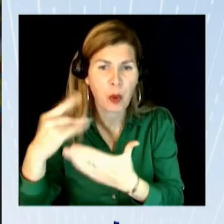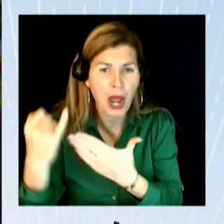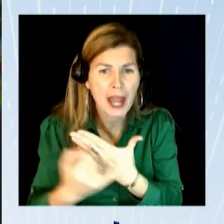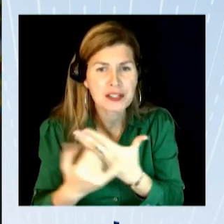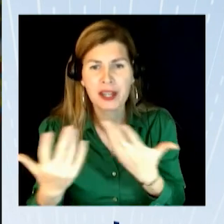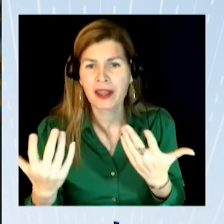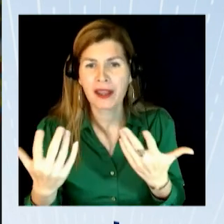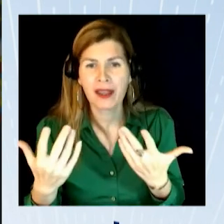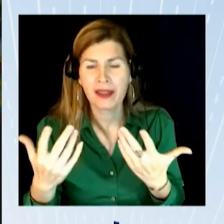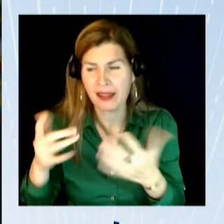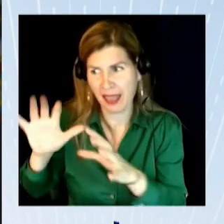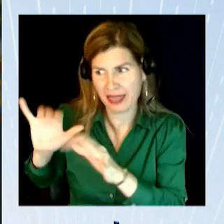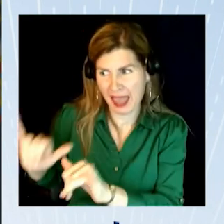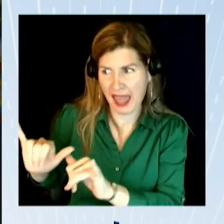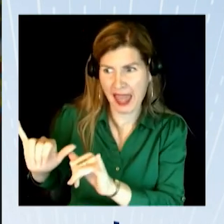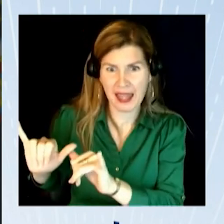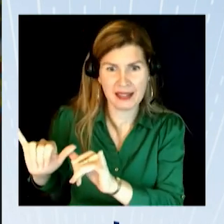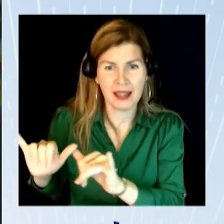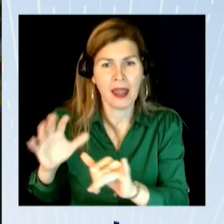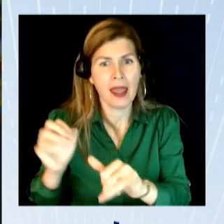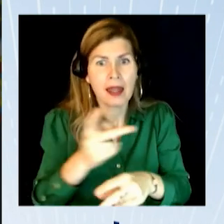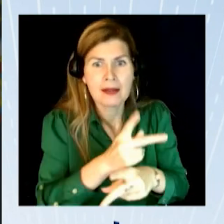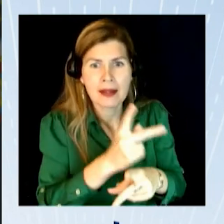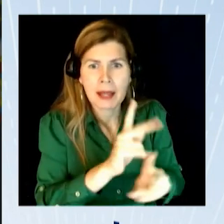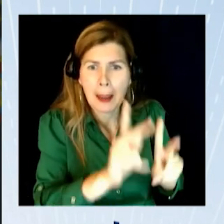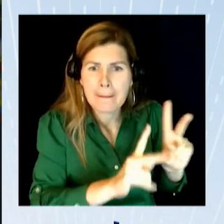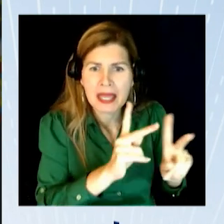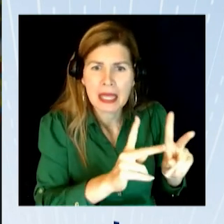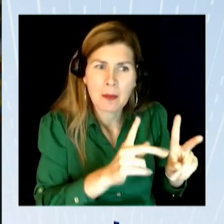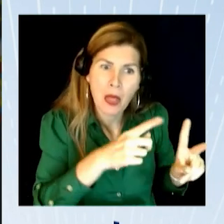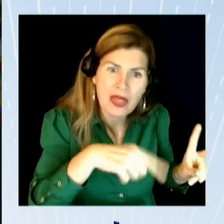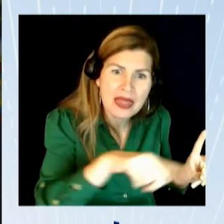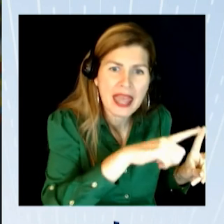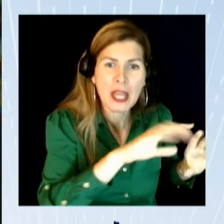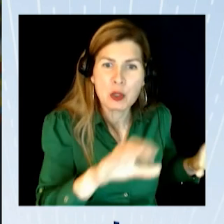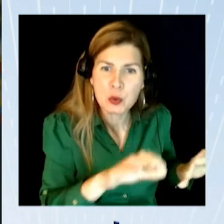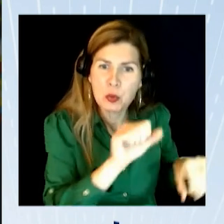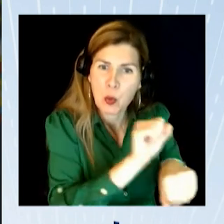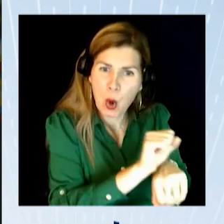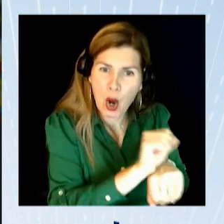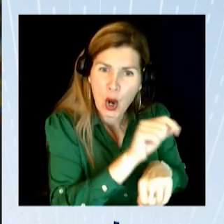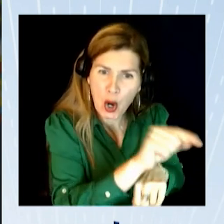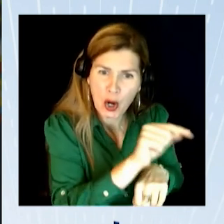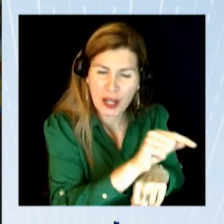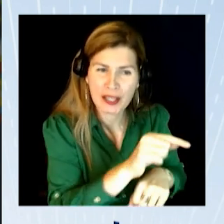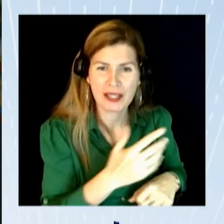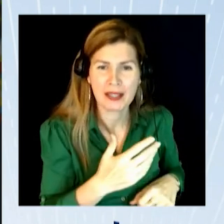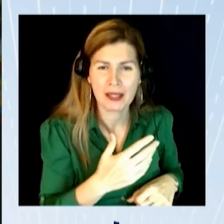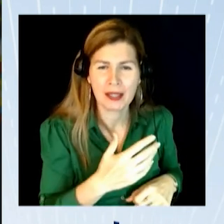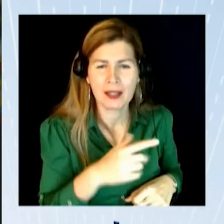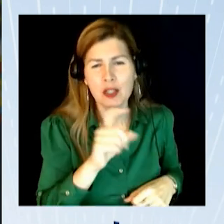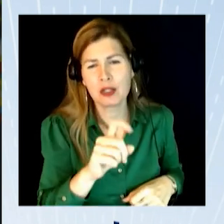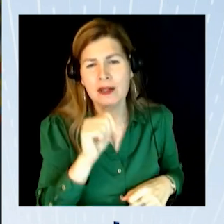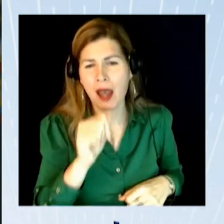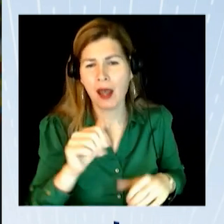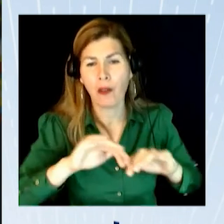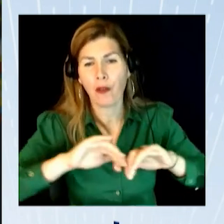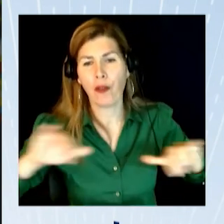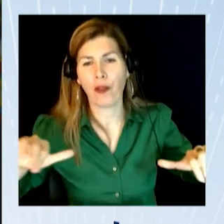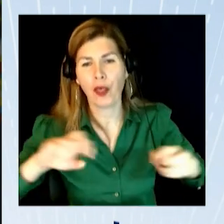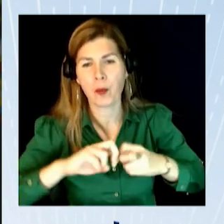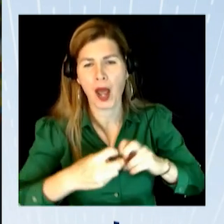separating that from taking care of people who actually do that hard work. So it should no longer be a standalone issue. And that's exactly what